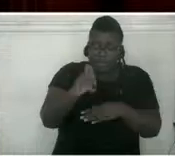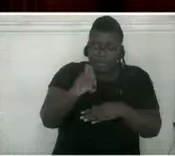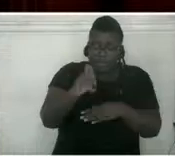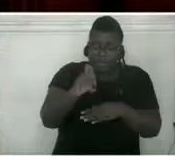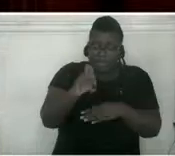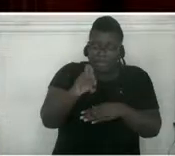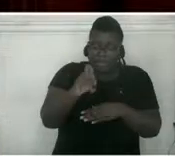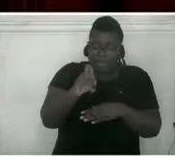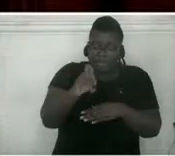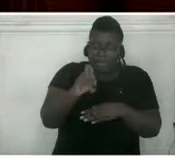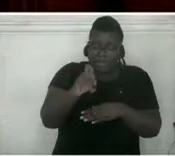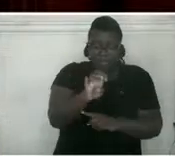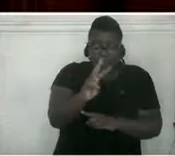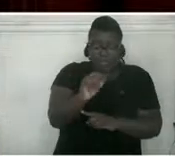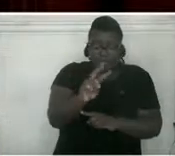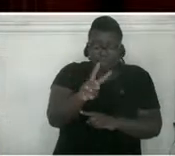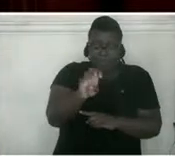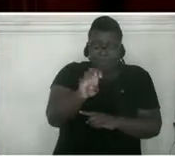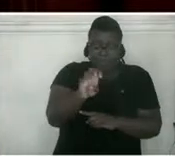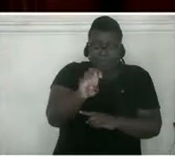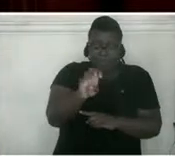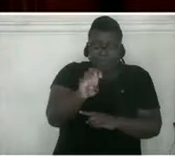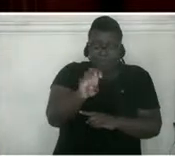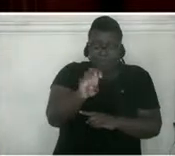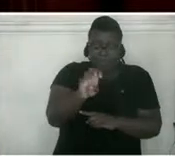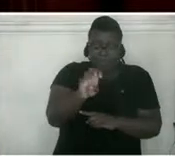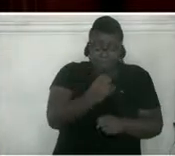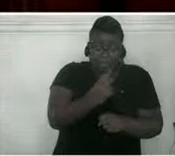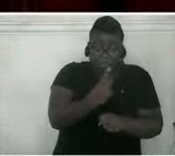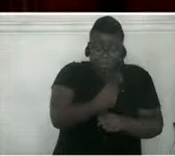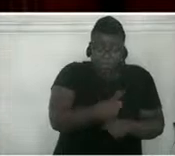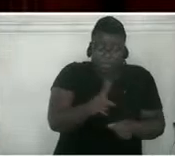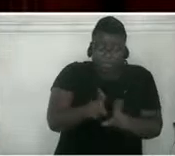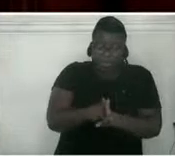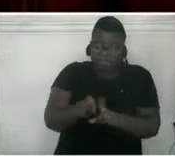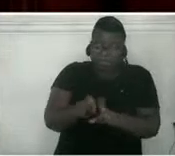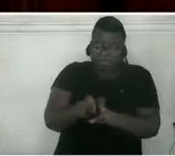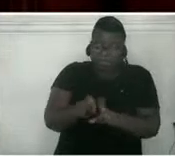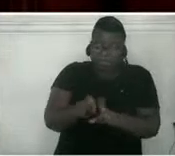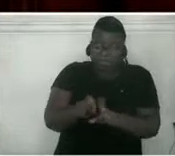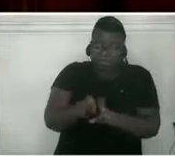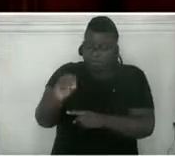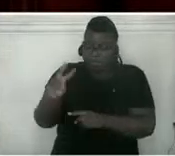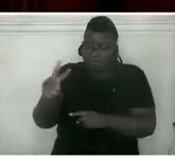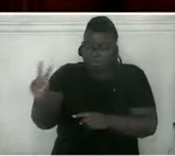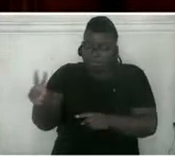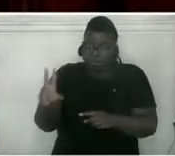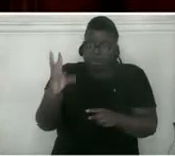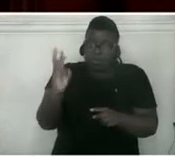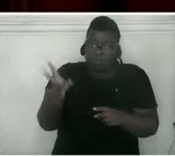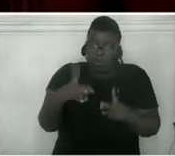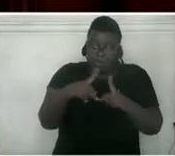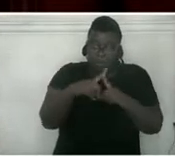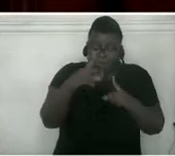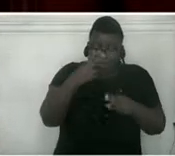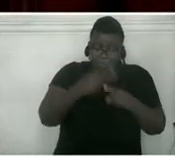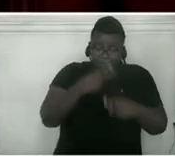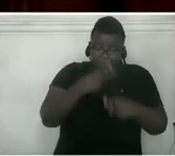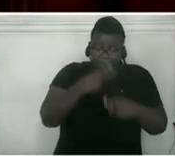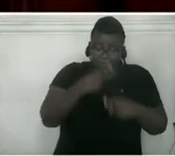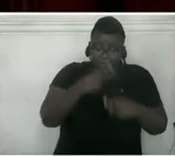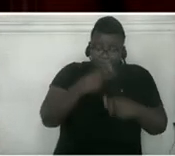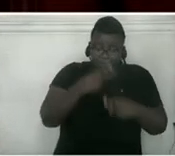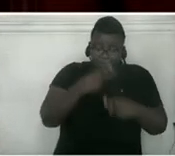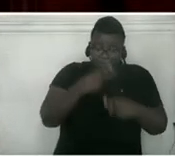Ezemvelo. In 2021 and 2022, ETIA will finalize the greenhouse gas inventory